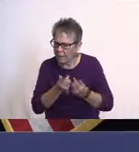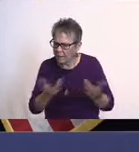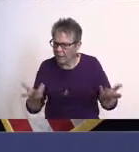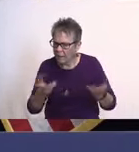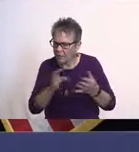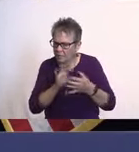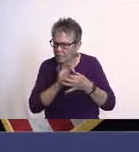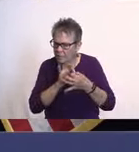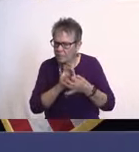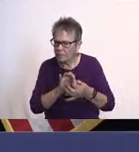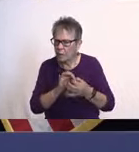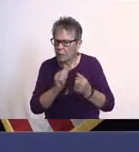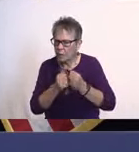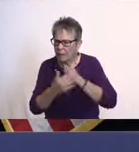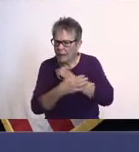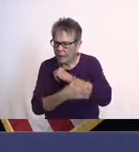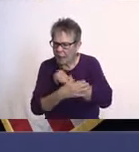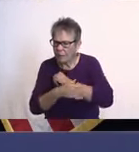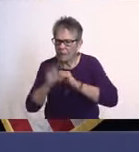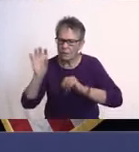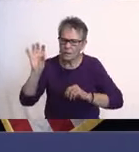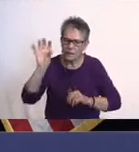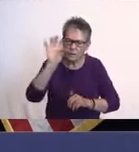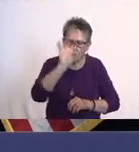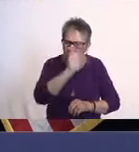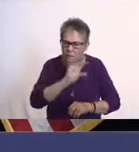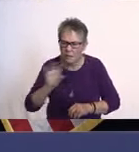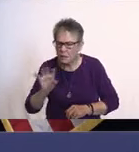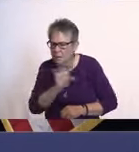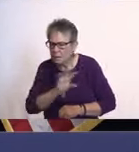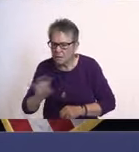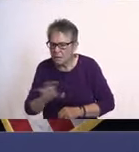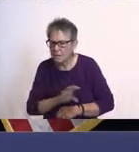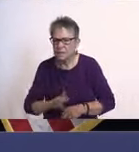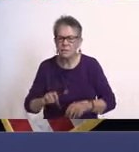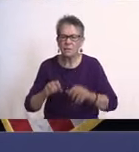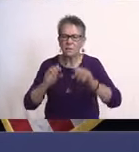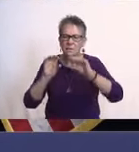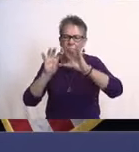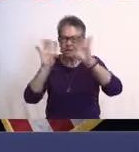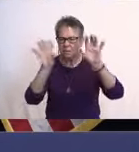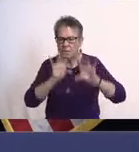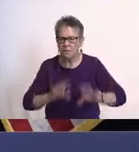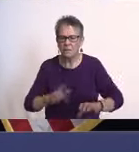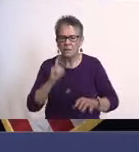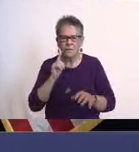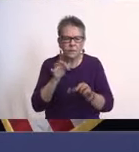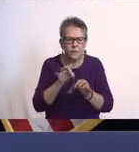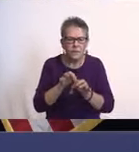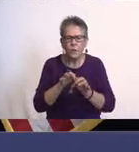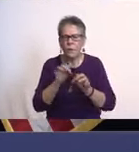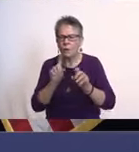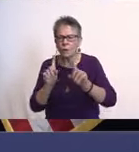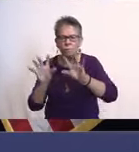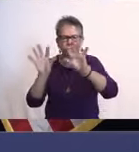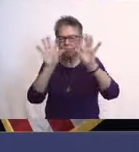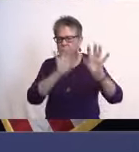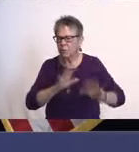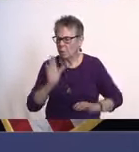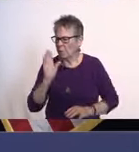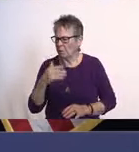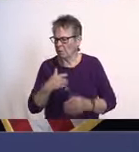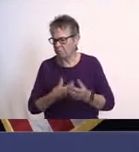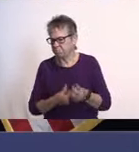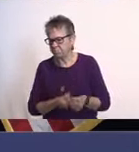geographic elements and aspects. Good to see you. Joey, how are you? Doing good, Governor. How are you? I'm good. So you attended the